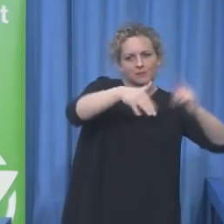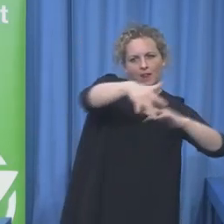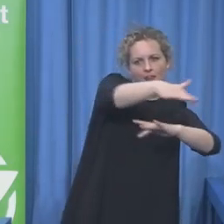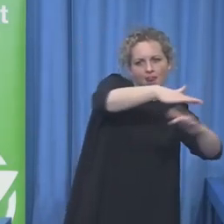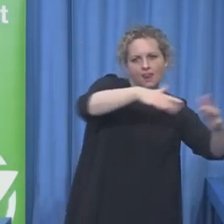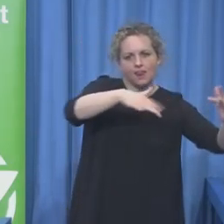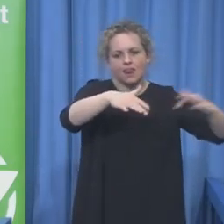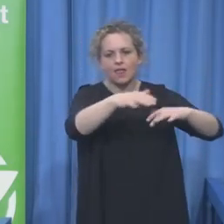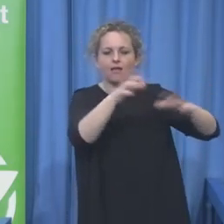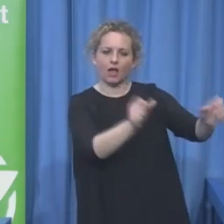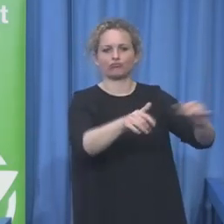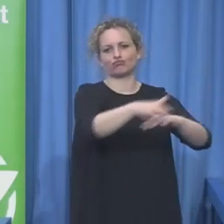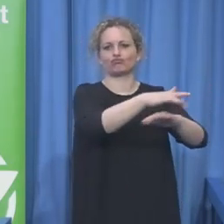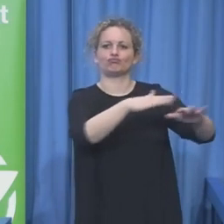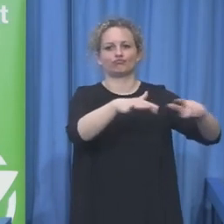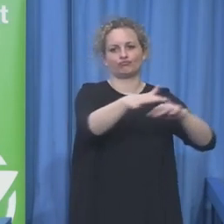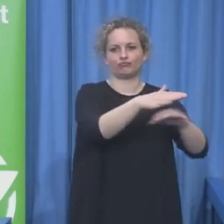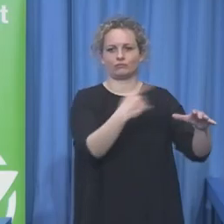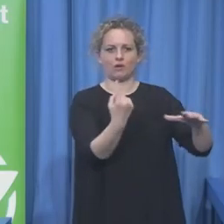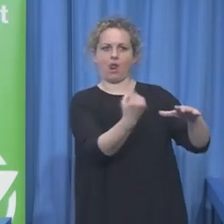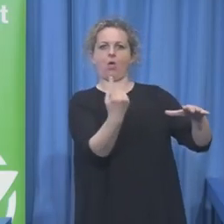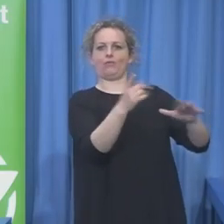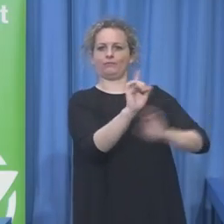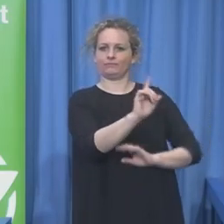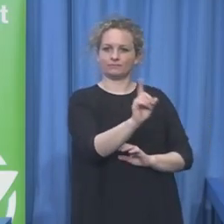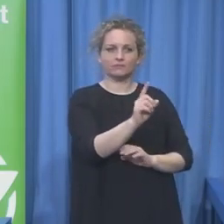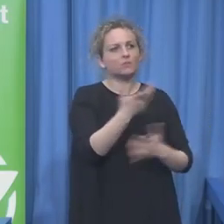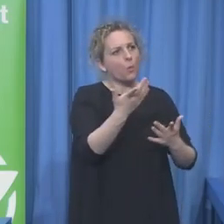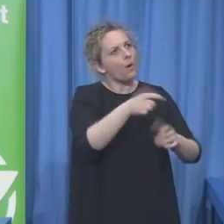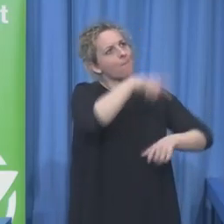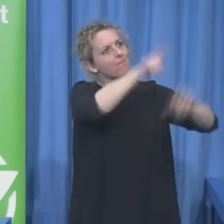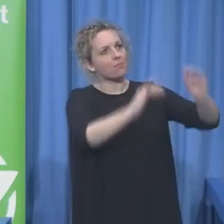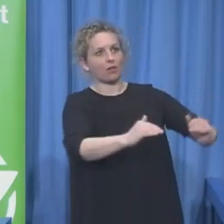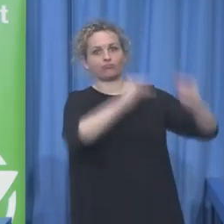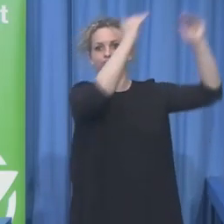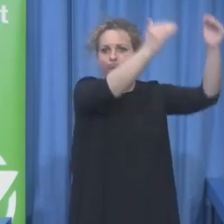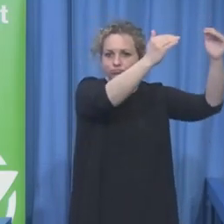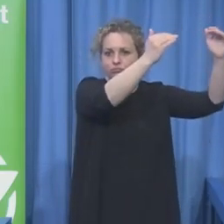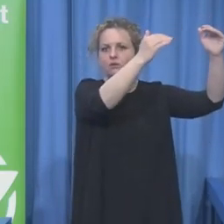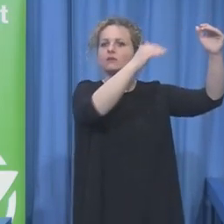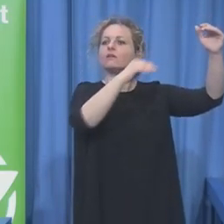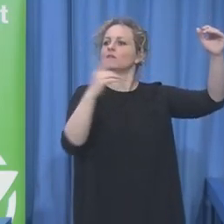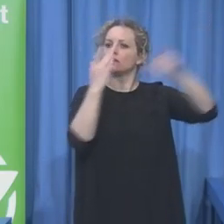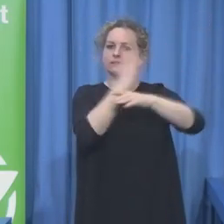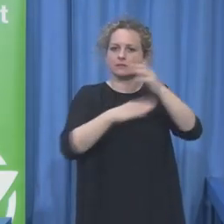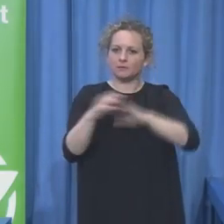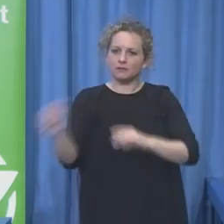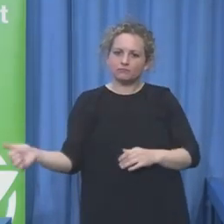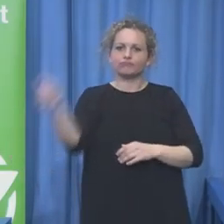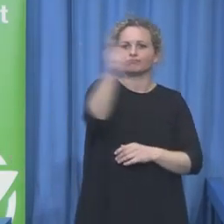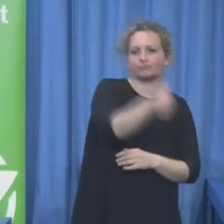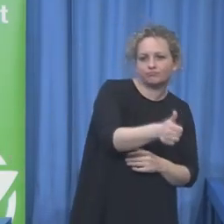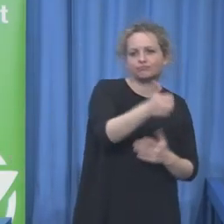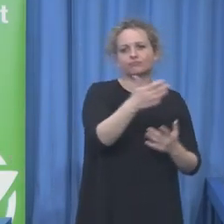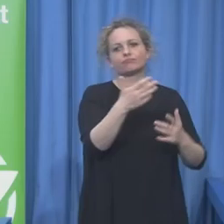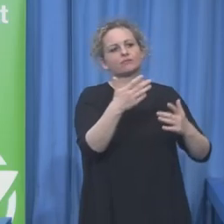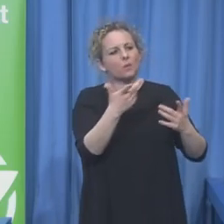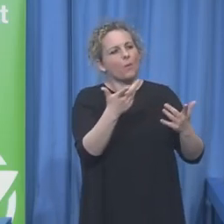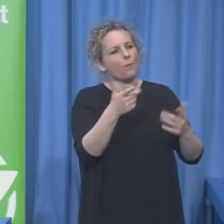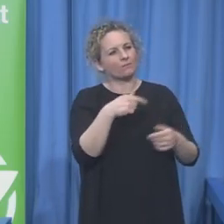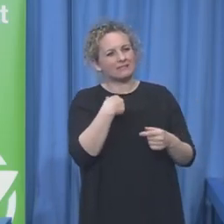know, how to live in the community, how to know your neighbors, how to be presented, how to develop your